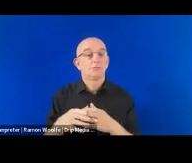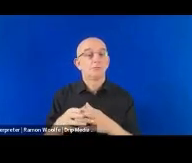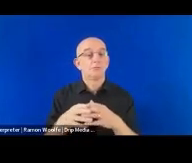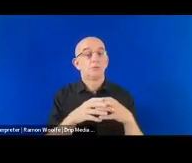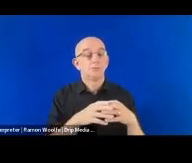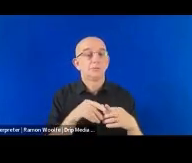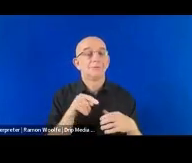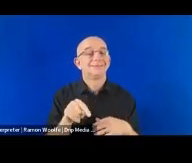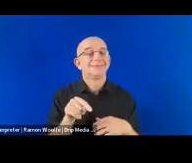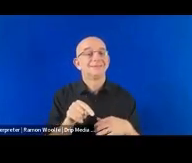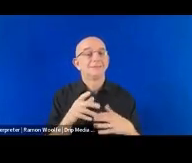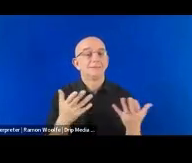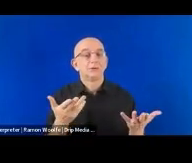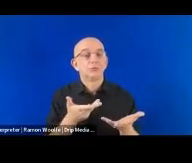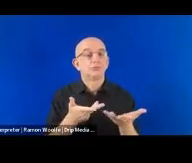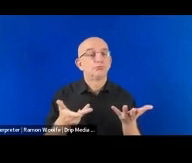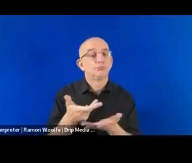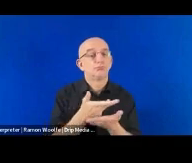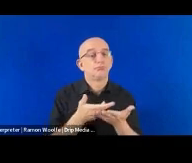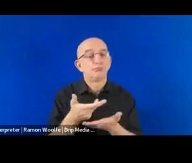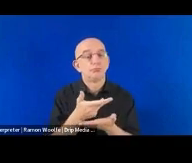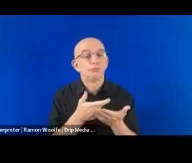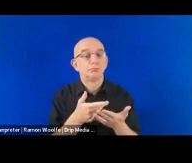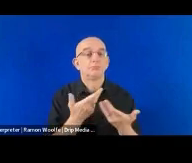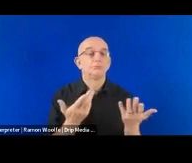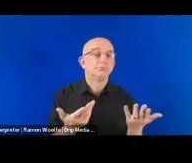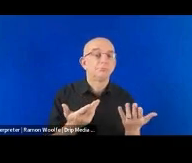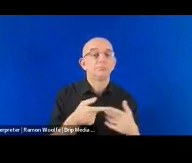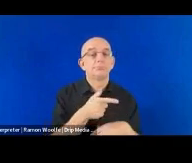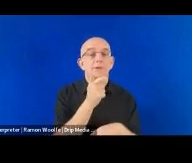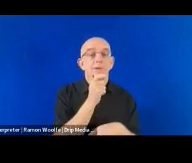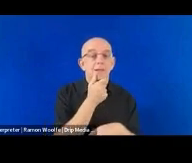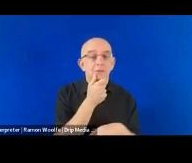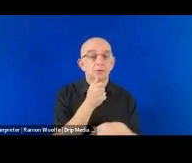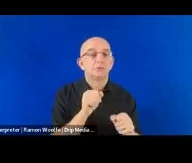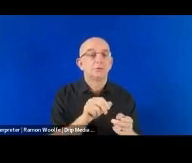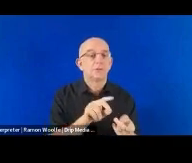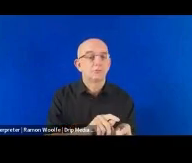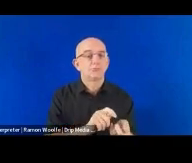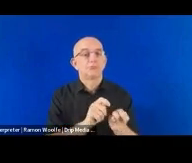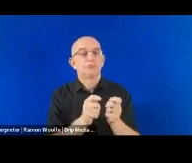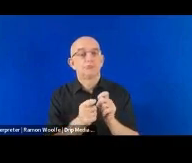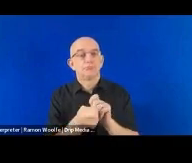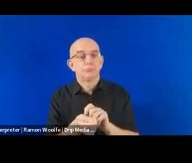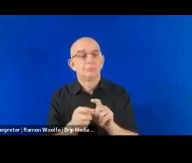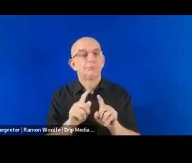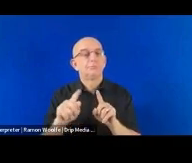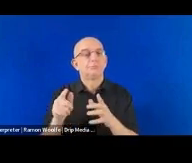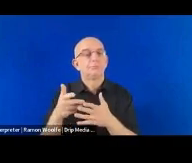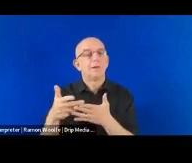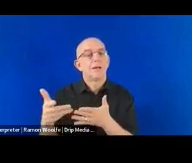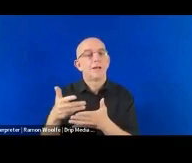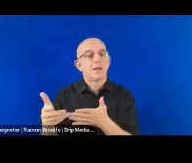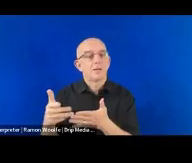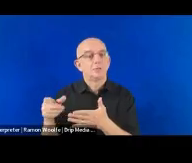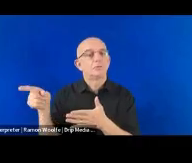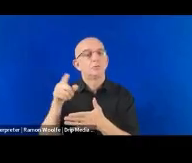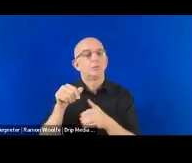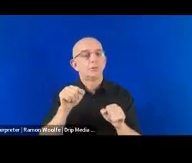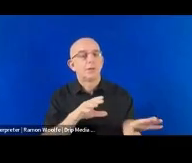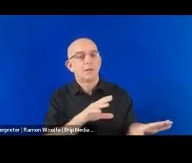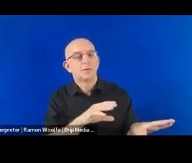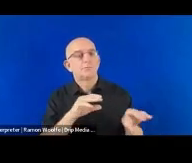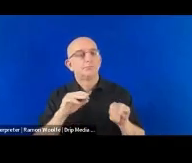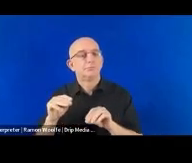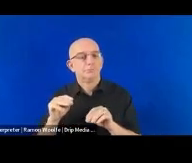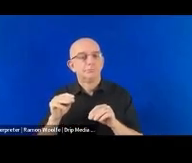MENA region, and we are looking forward to Transform growing to other regions like Asia and the like.